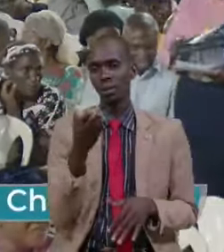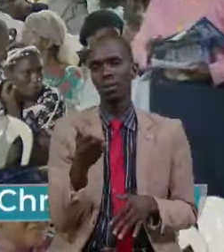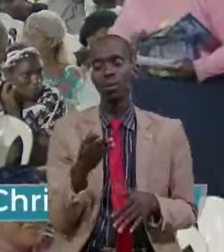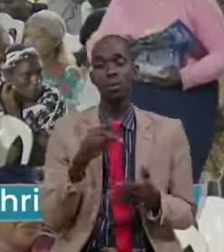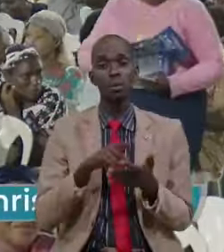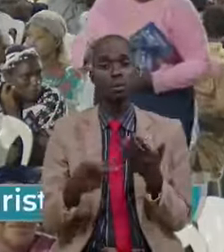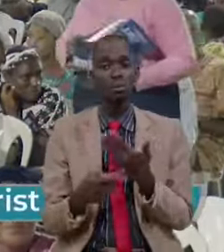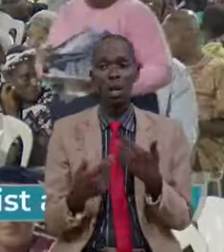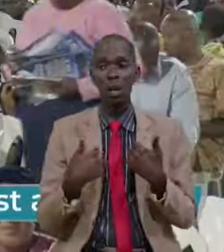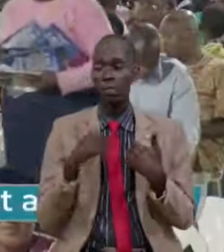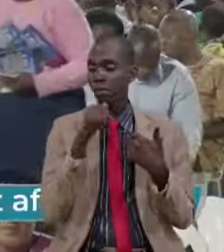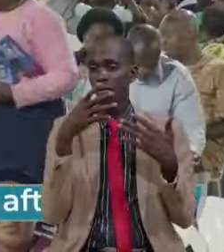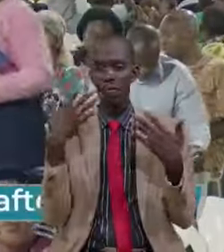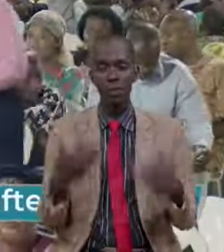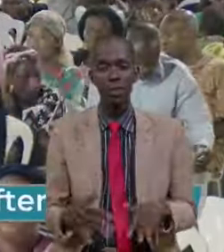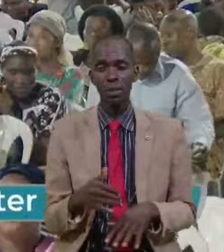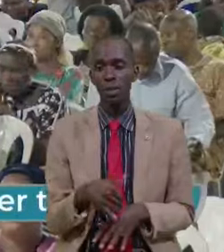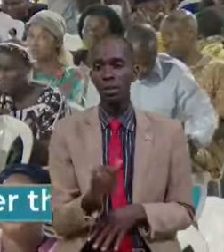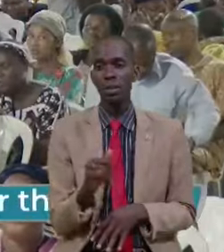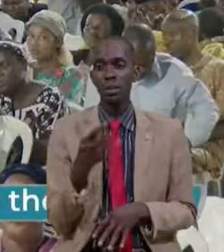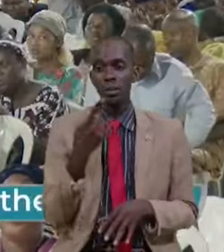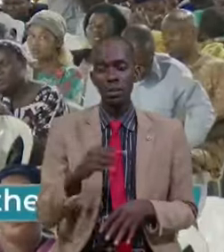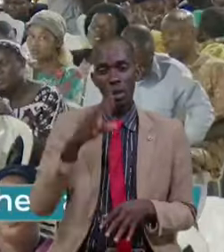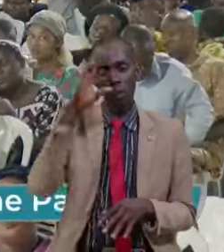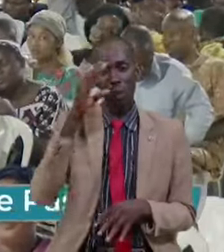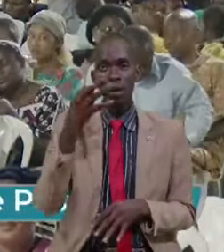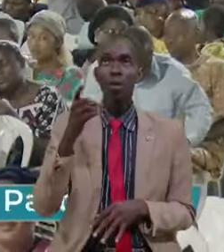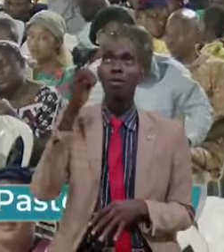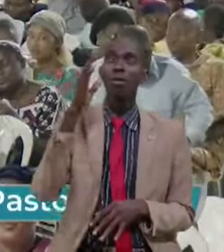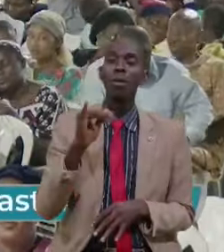yet. The man of God is coming back